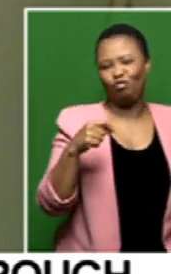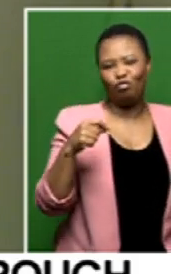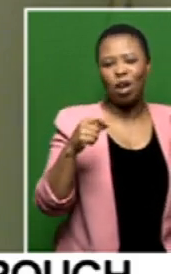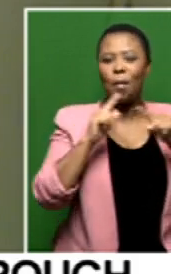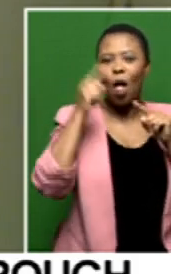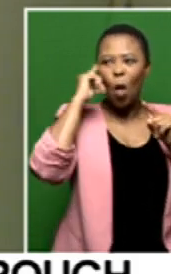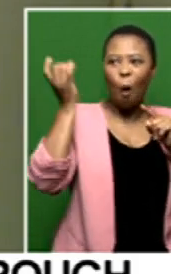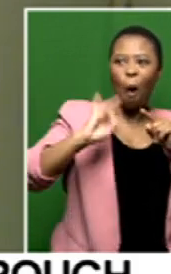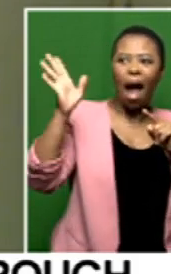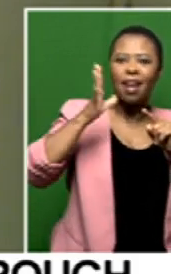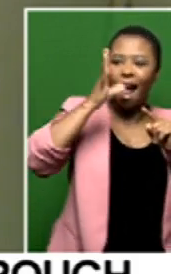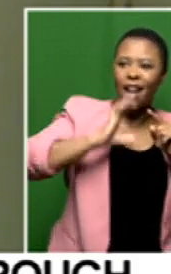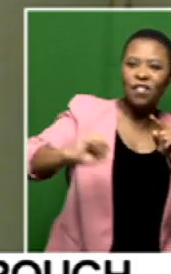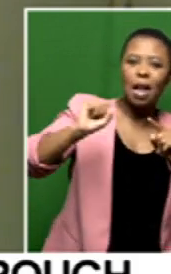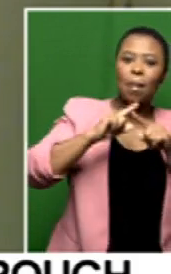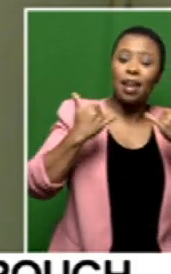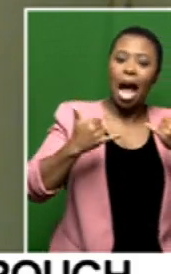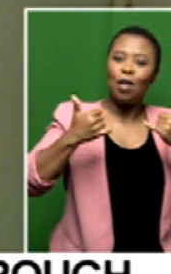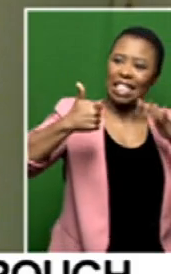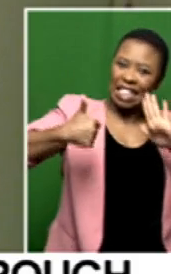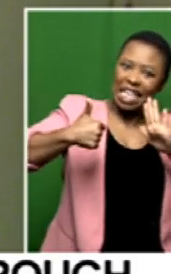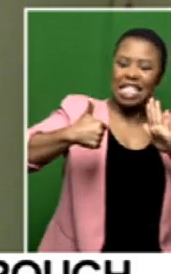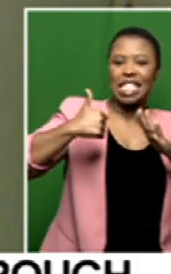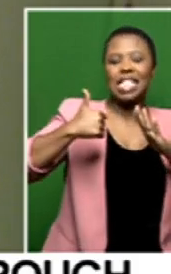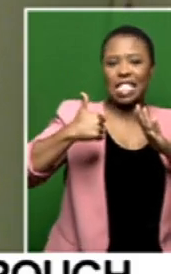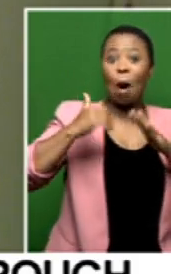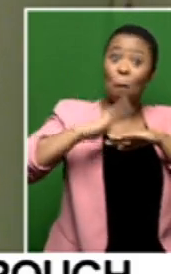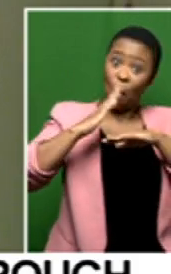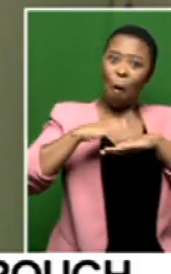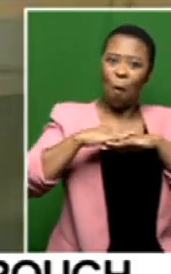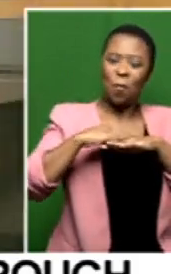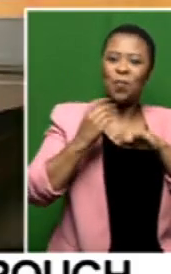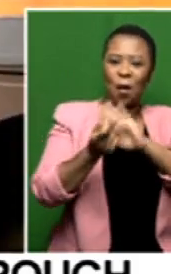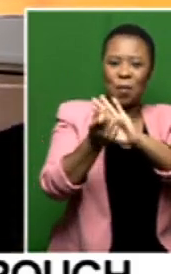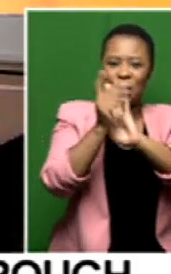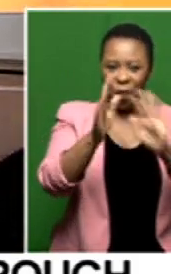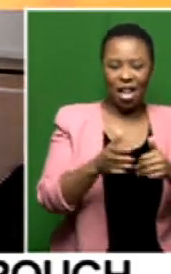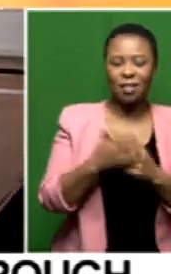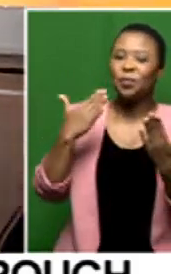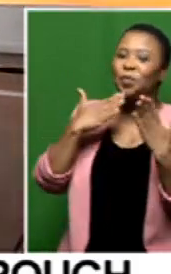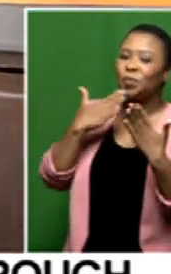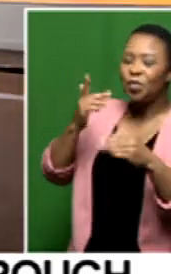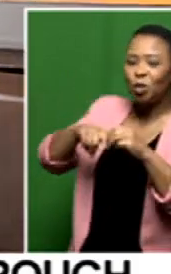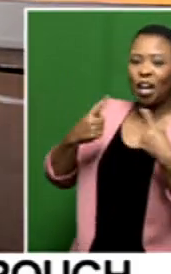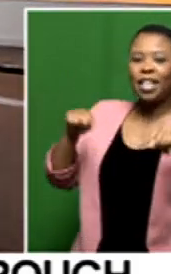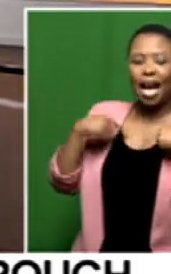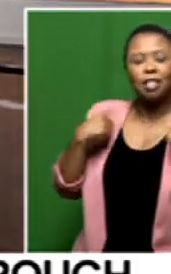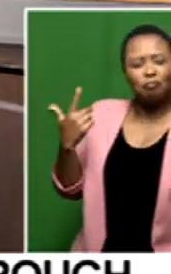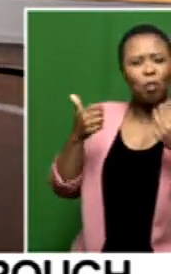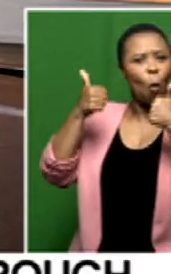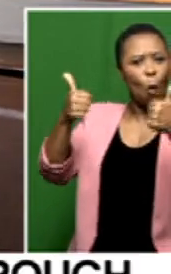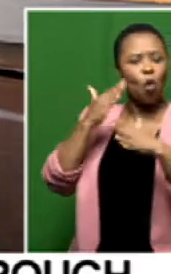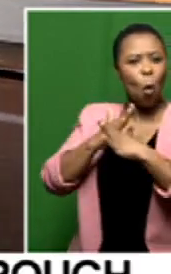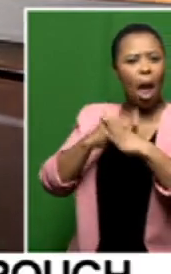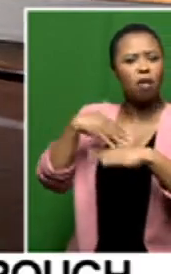be a one-off with elephants. Okay. We've done 6 now, and there's more to come. Okay, Margot, great chatting to you. Thank you so much for joining us, and keep up the good